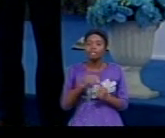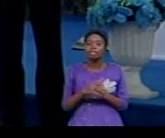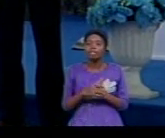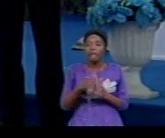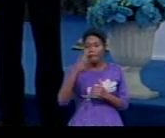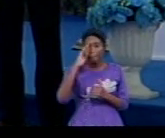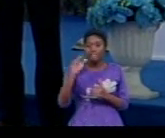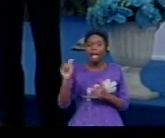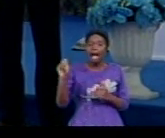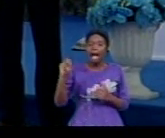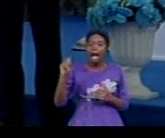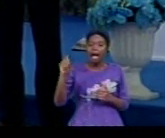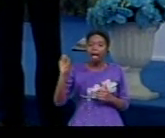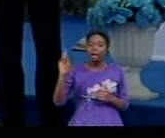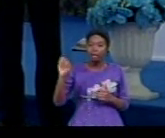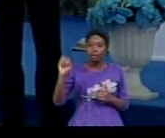Andrew